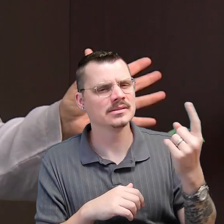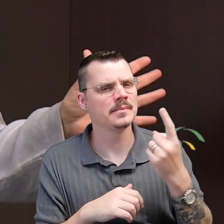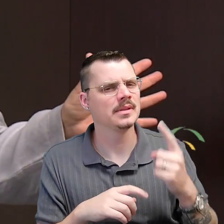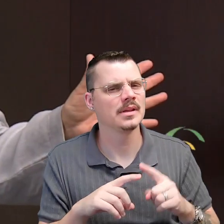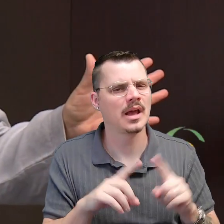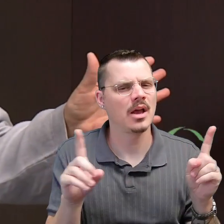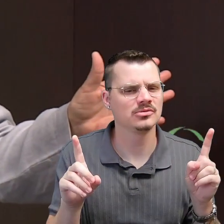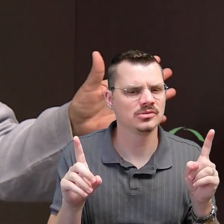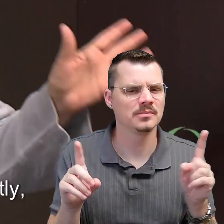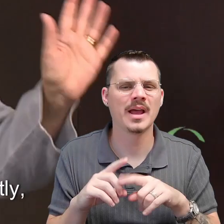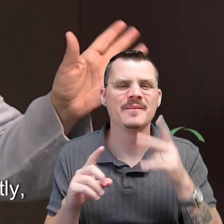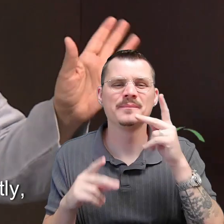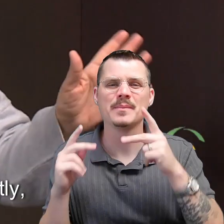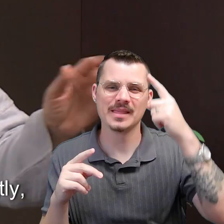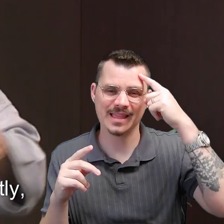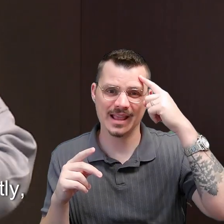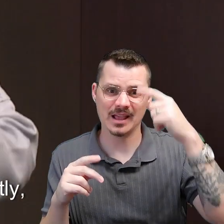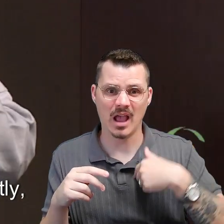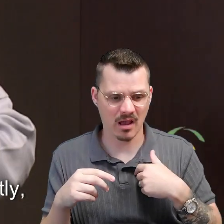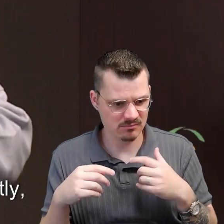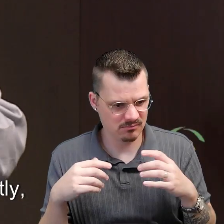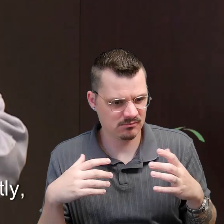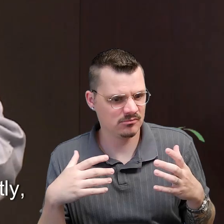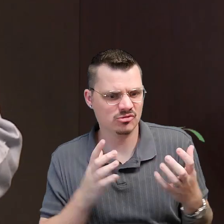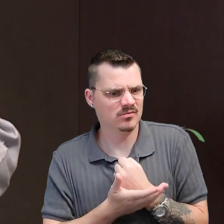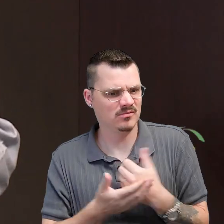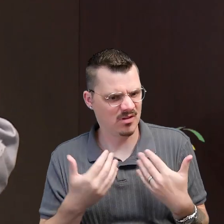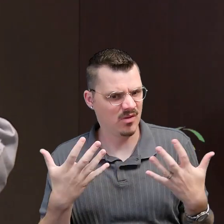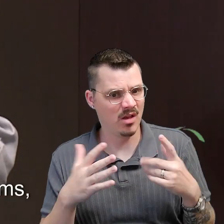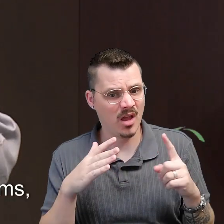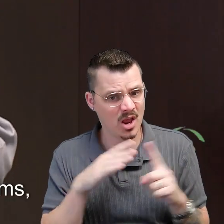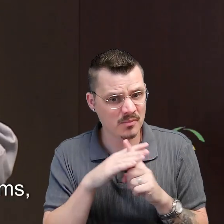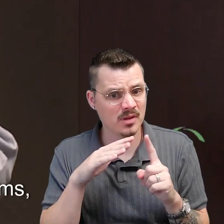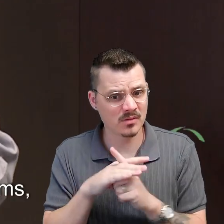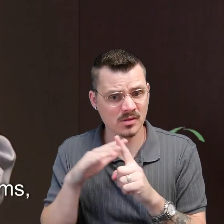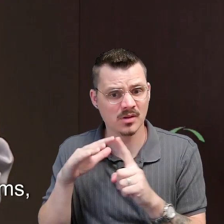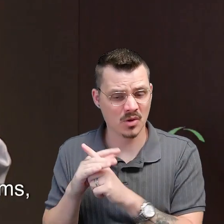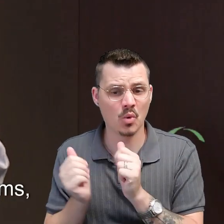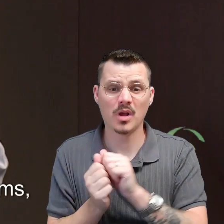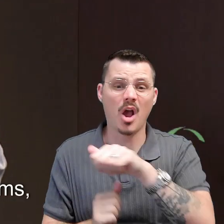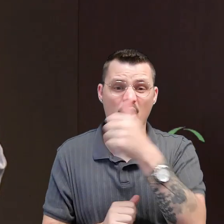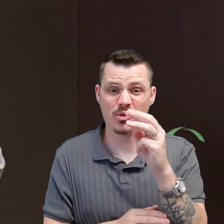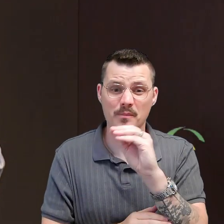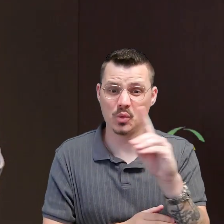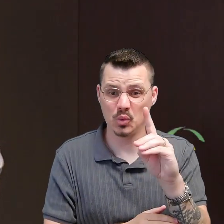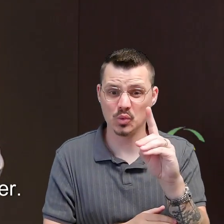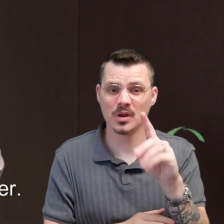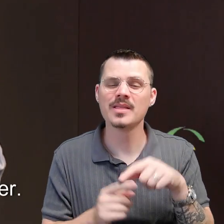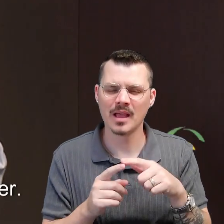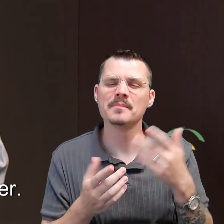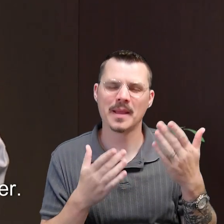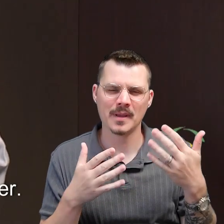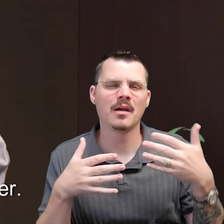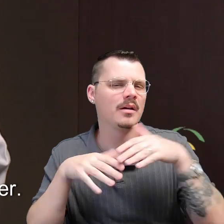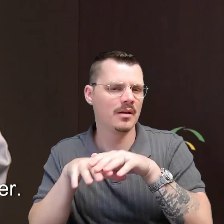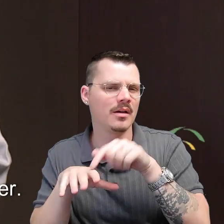something else. But if people believe that intermittently, along with some other mood symptoms, then it may